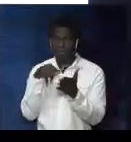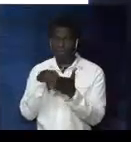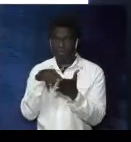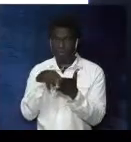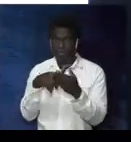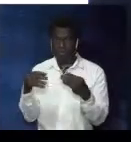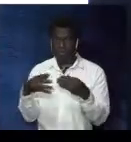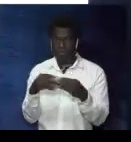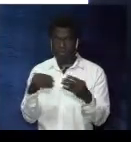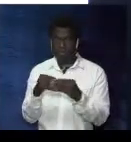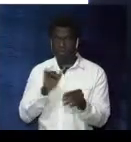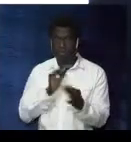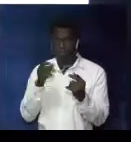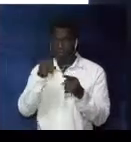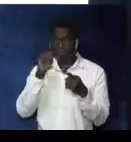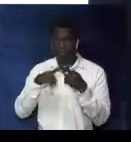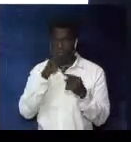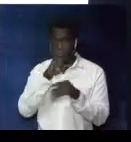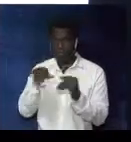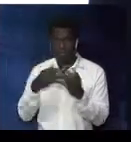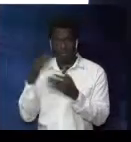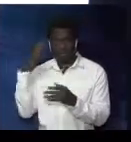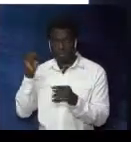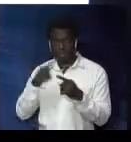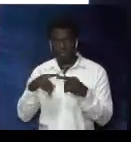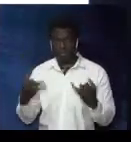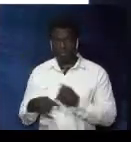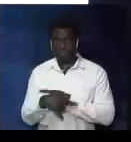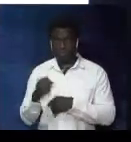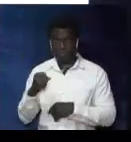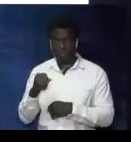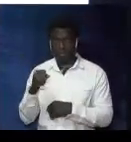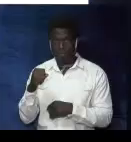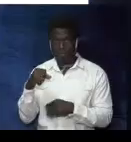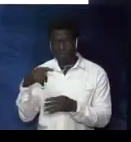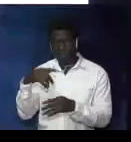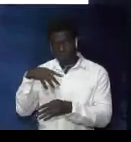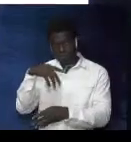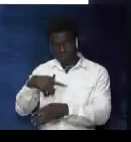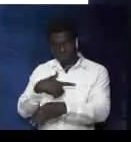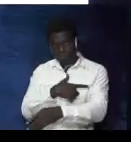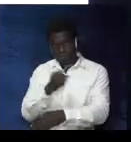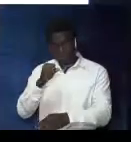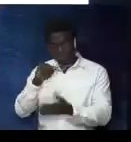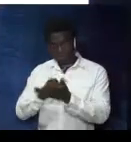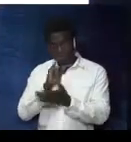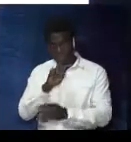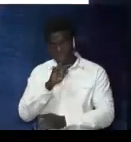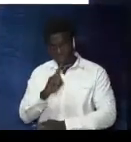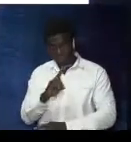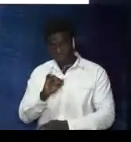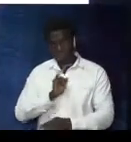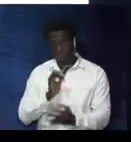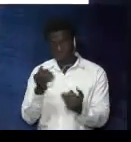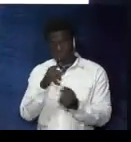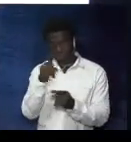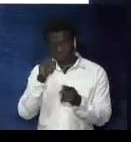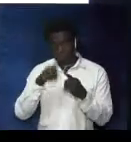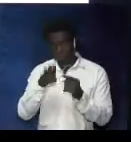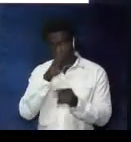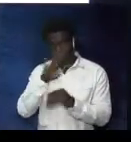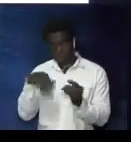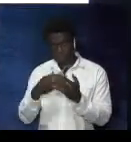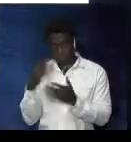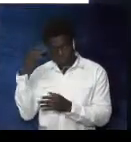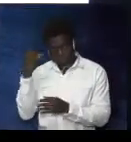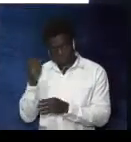sentence. I want you to be all ears to today's lesson. That is true. I want you to be all ears to